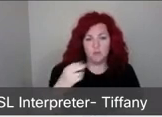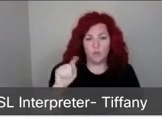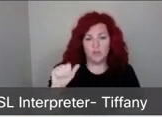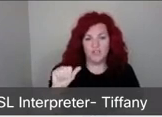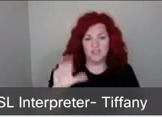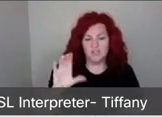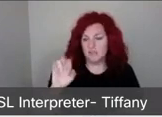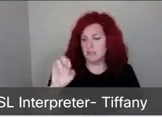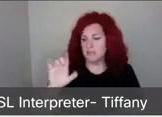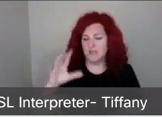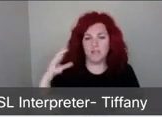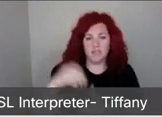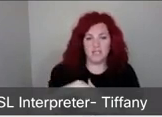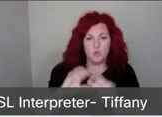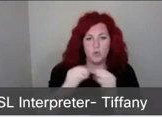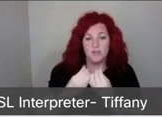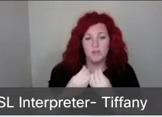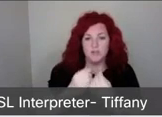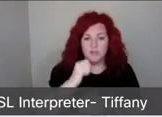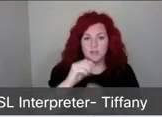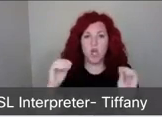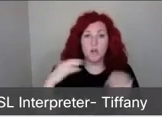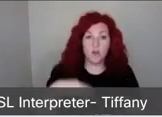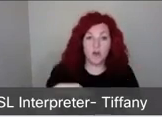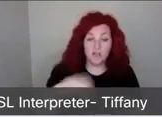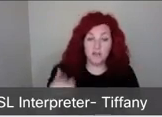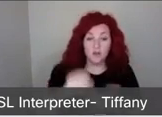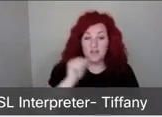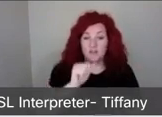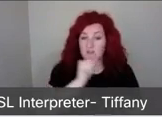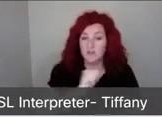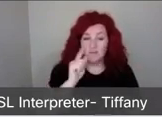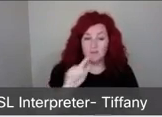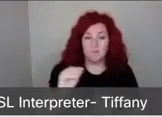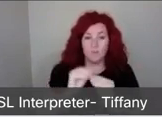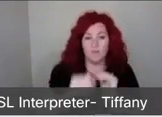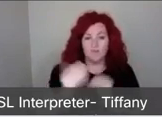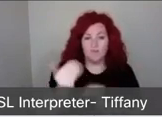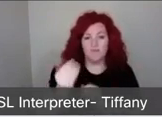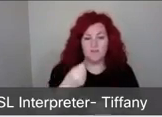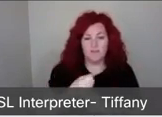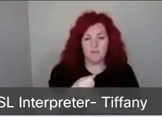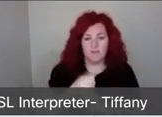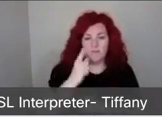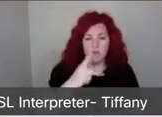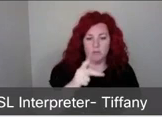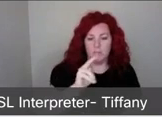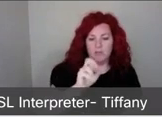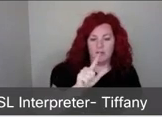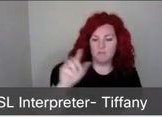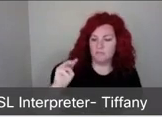engagement organization, nonprofit that has been here in Arizona for over 15 years in both Pinal and Maricopa